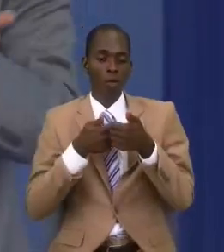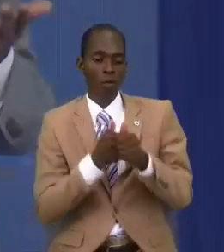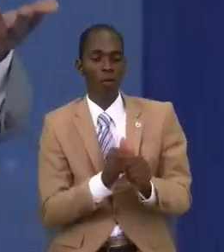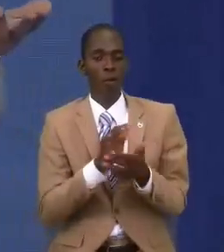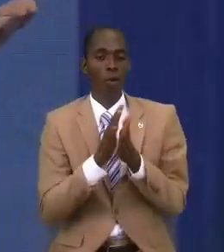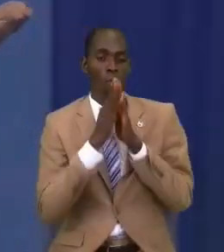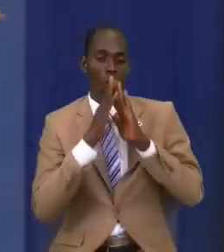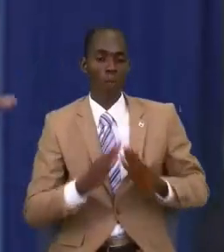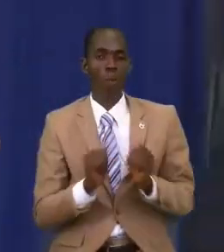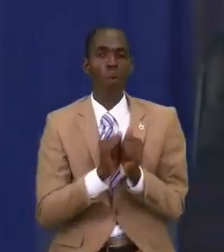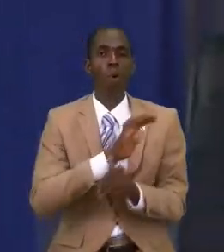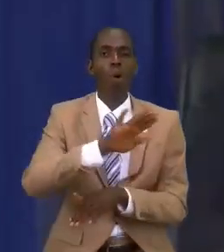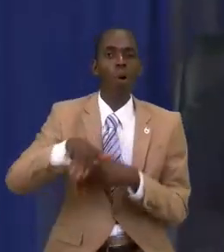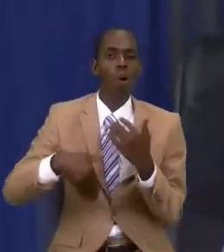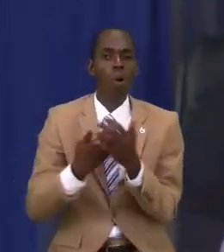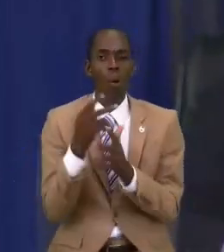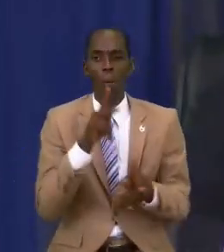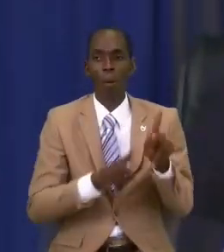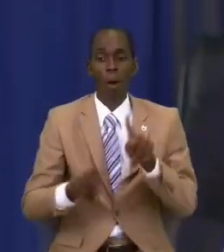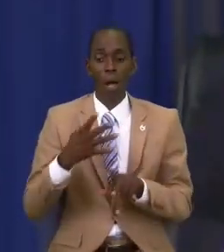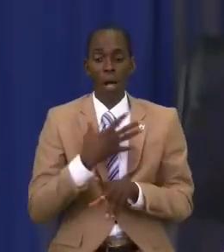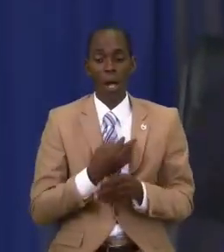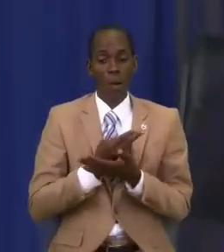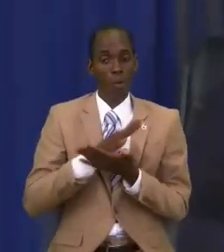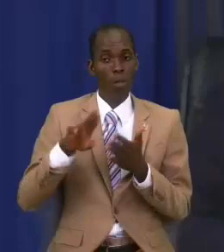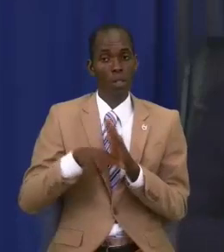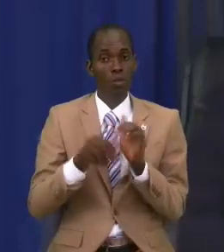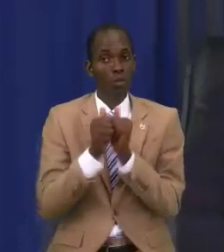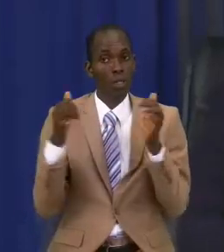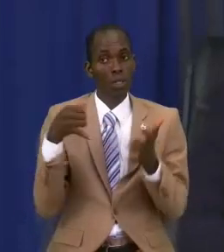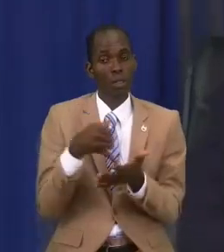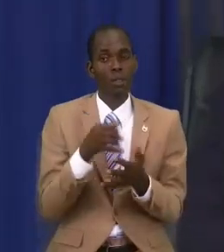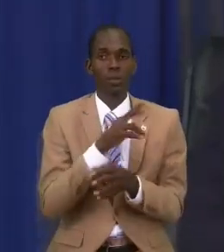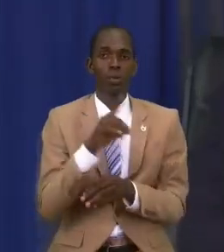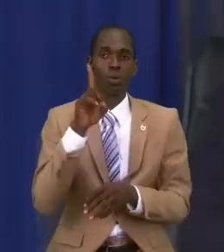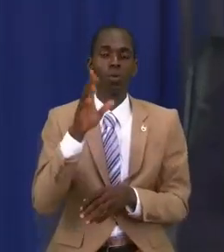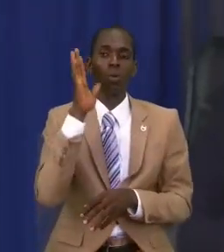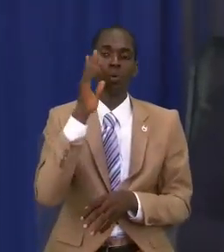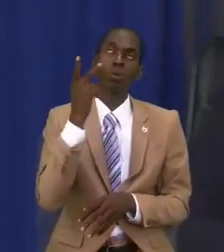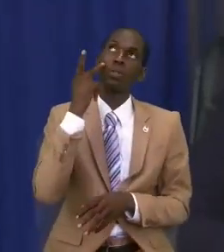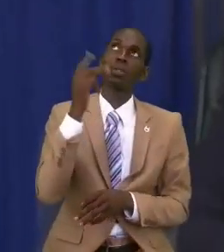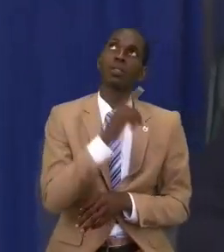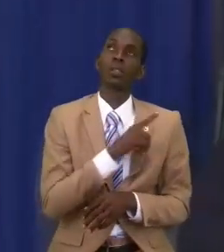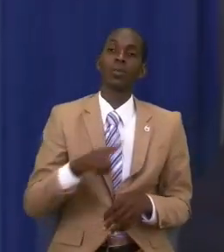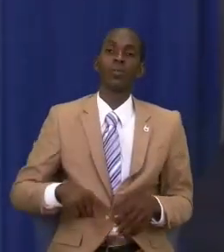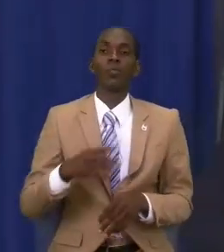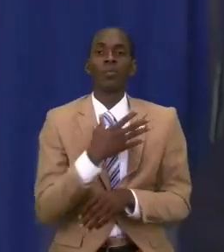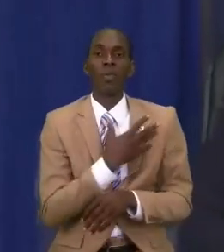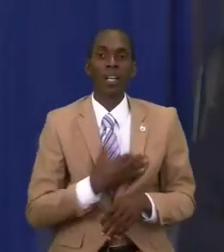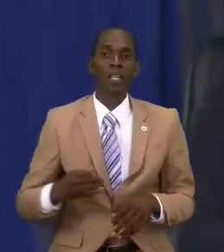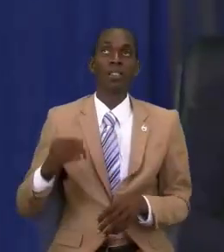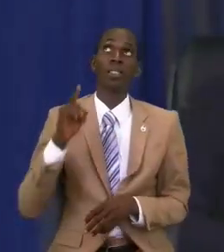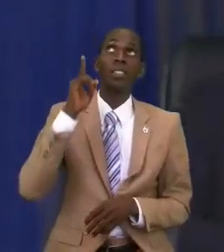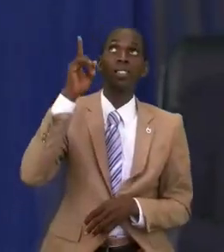no man shall see the Lord. And he is the cornerstone for our sanctification